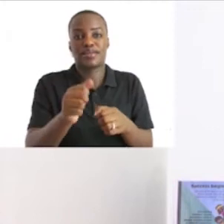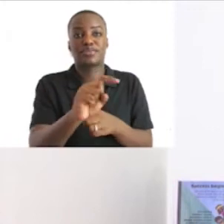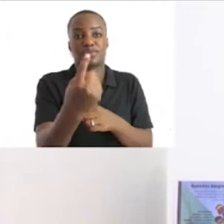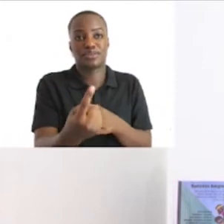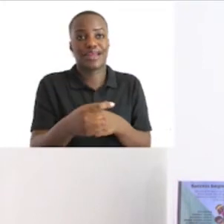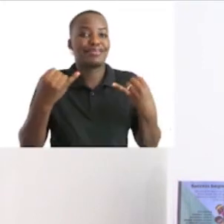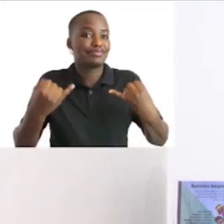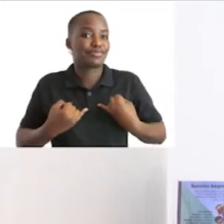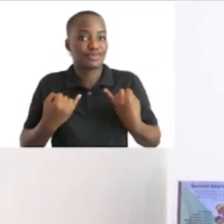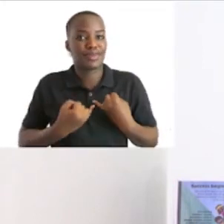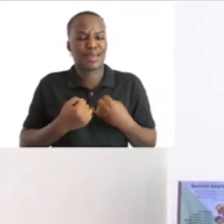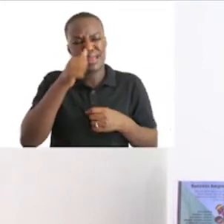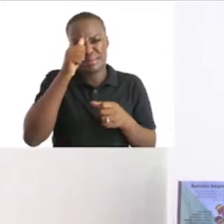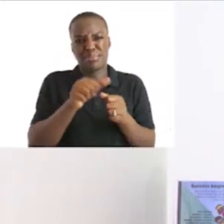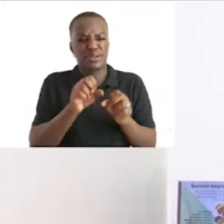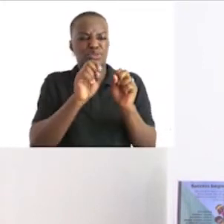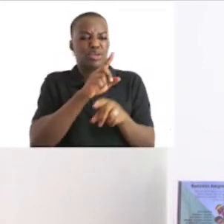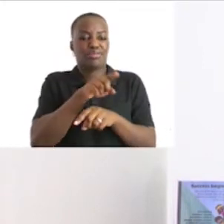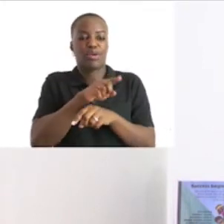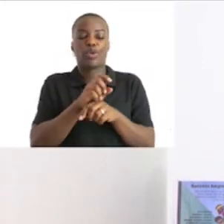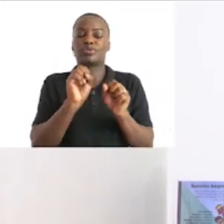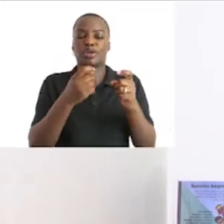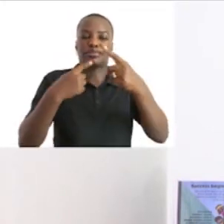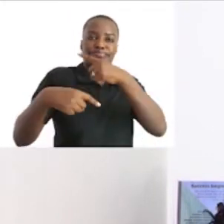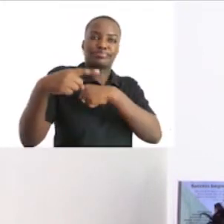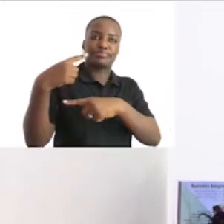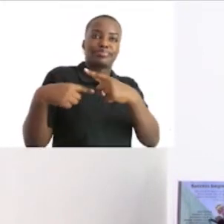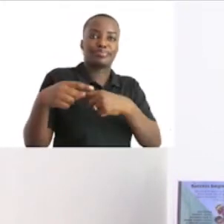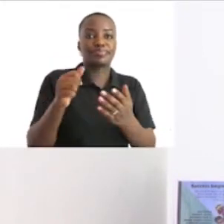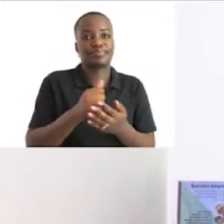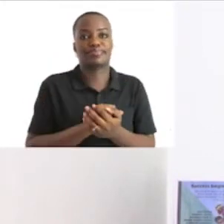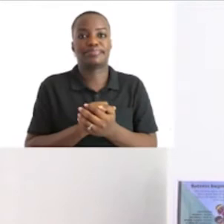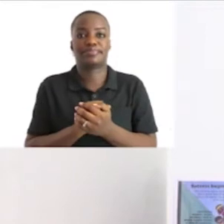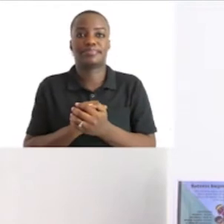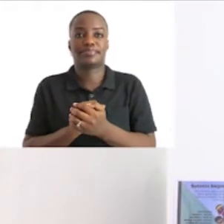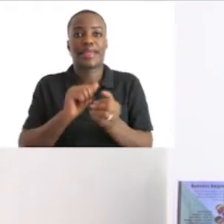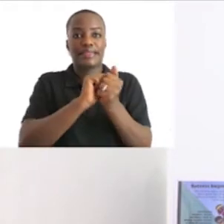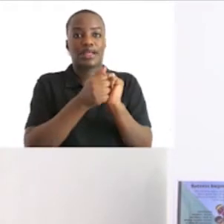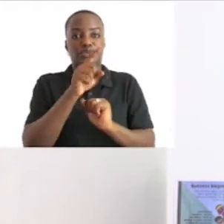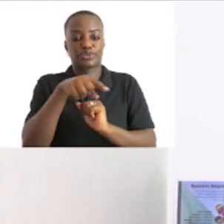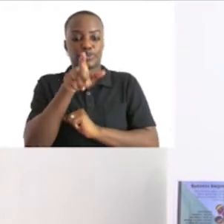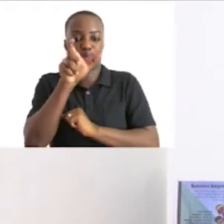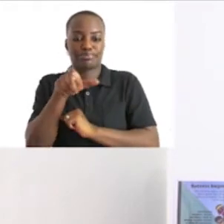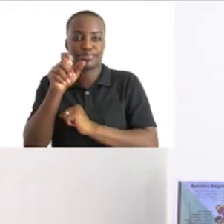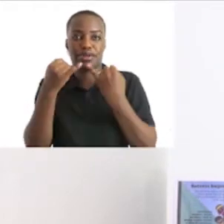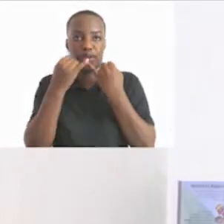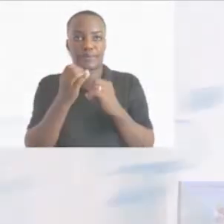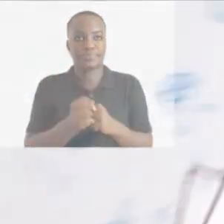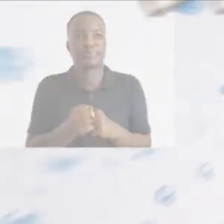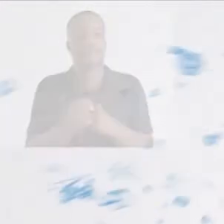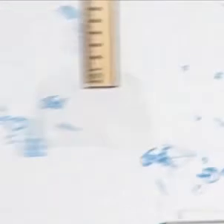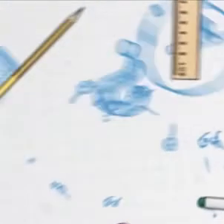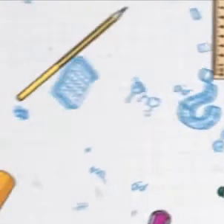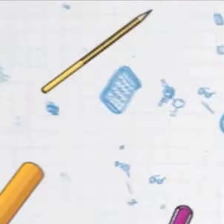remember, it's okay to make a mistake. You can still erase and get the correct data as well.